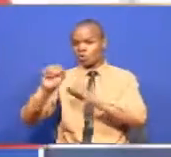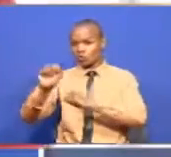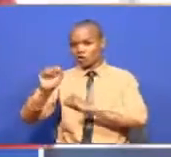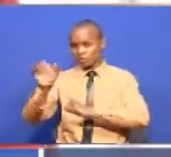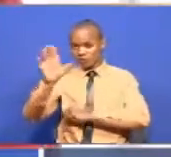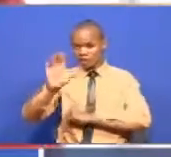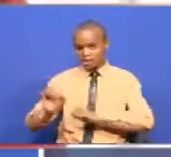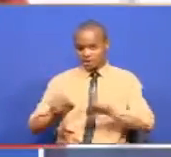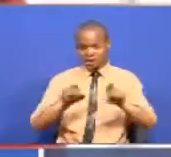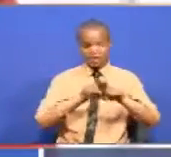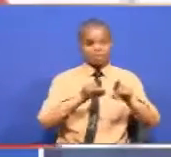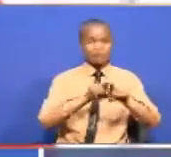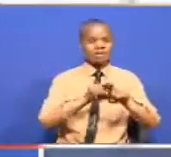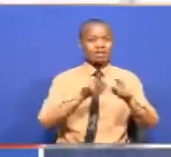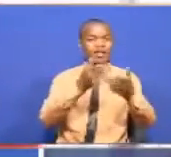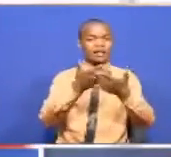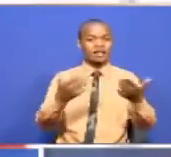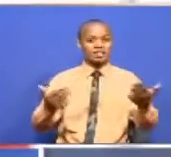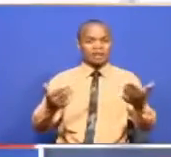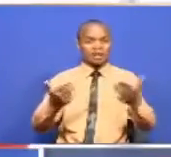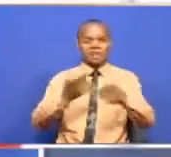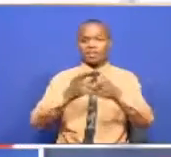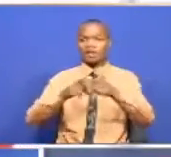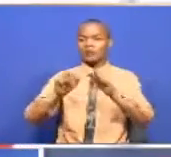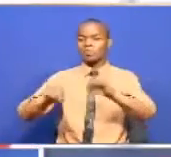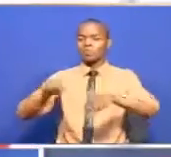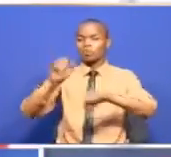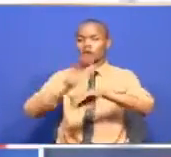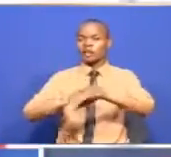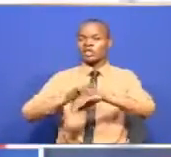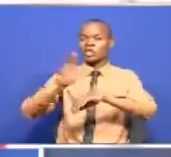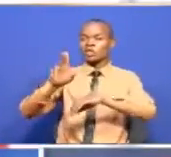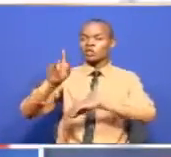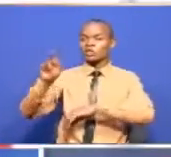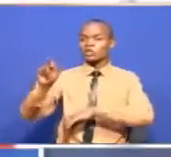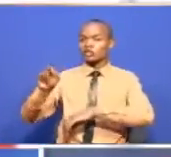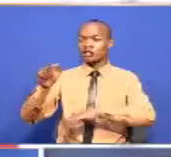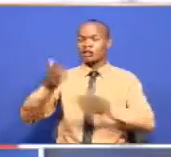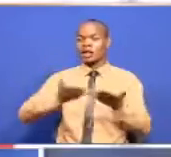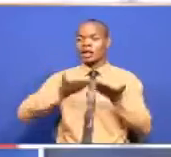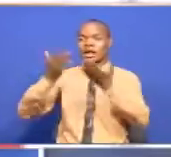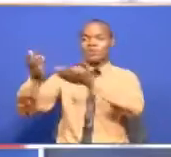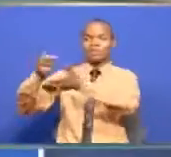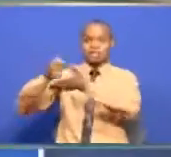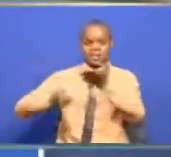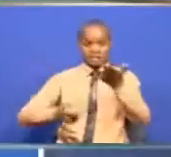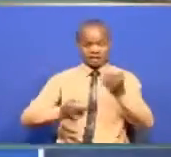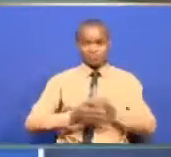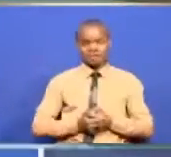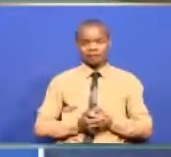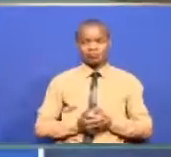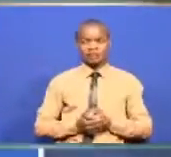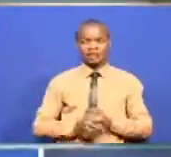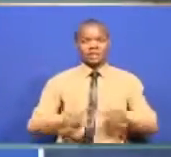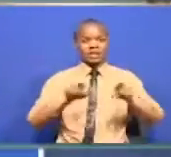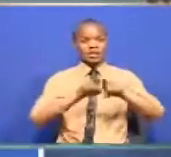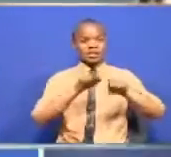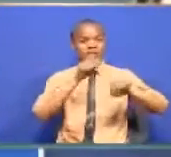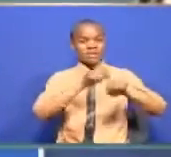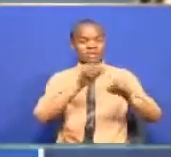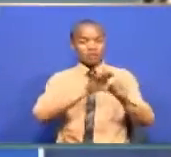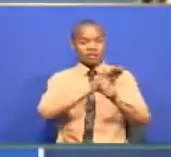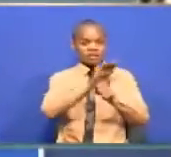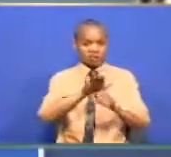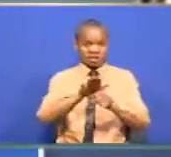same products, we would earn 2 trillion shillings in export revenue in no time. Even as COVID-19 batters